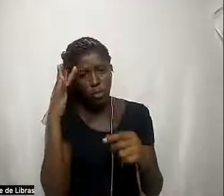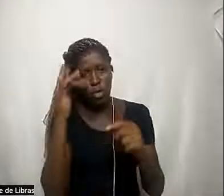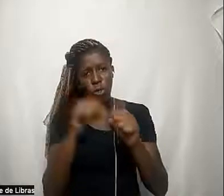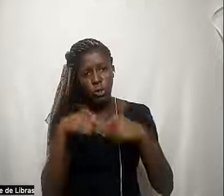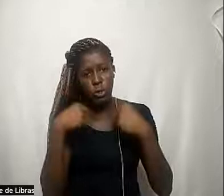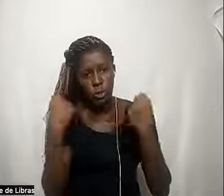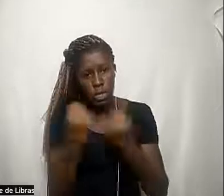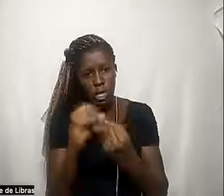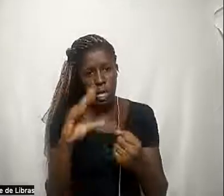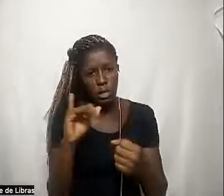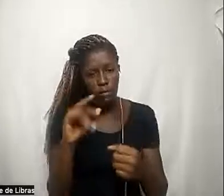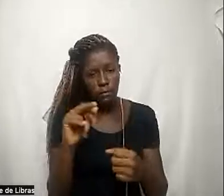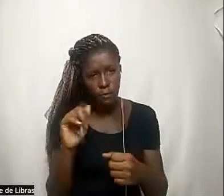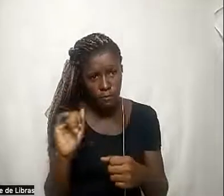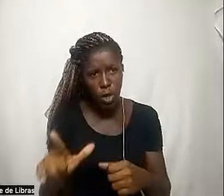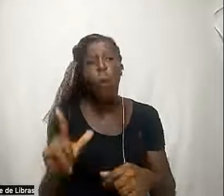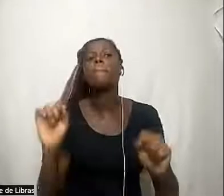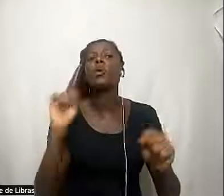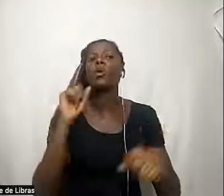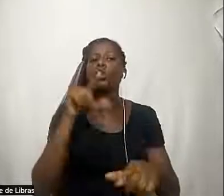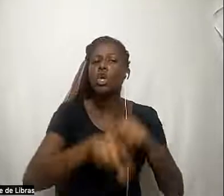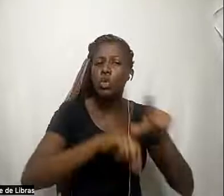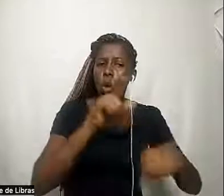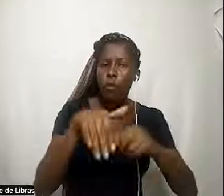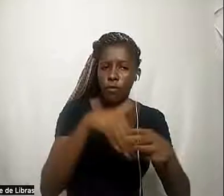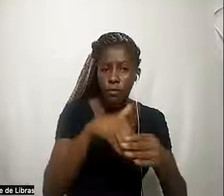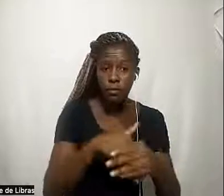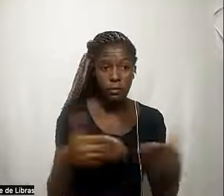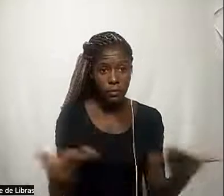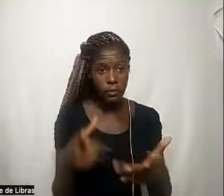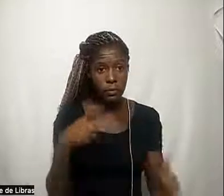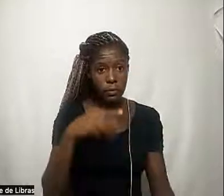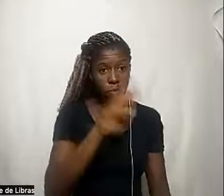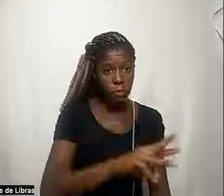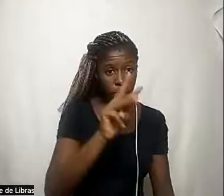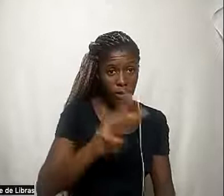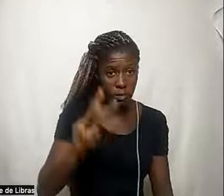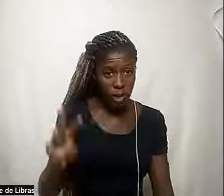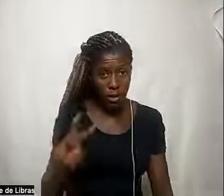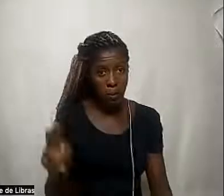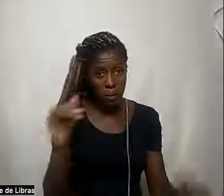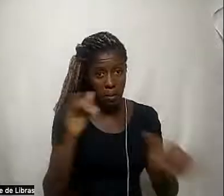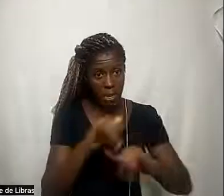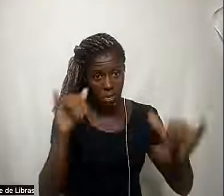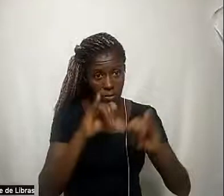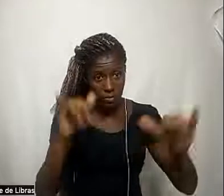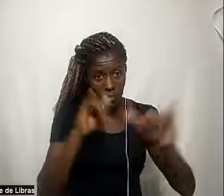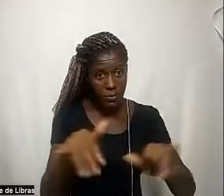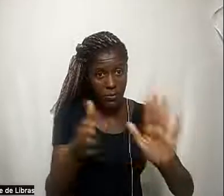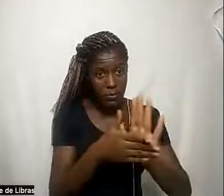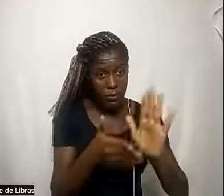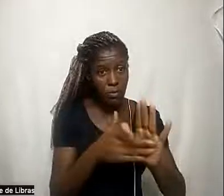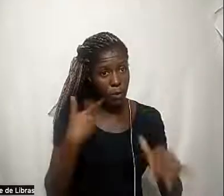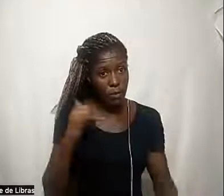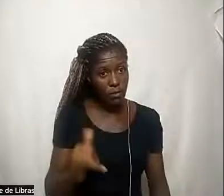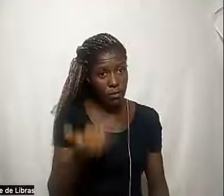bid, and there are participants of the civil society in a very transparent way. There is a website advertising the program